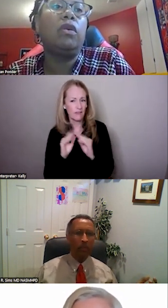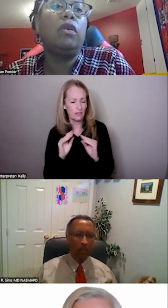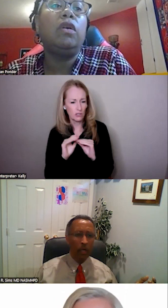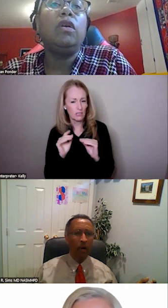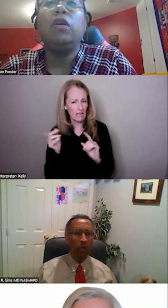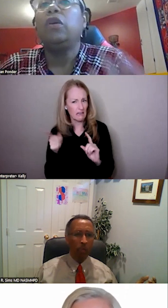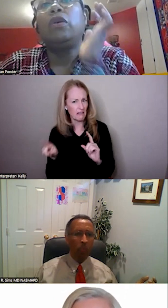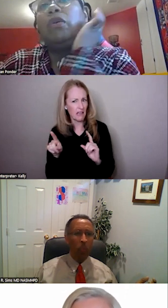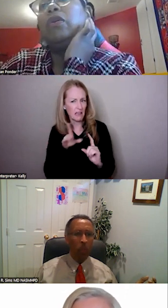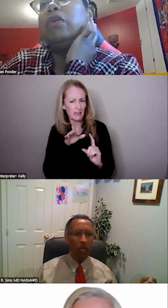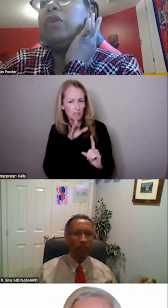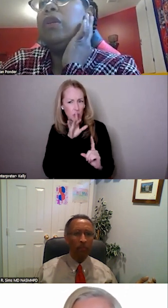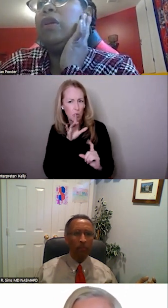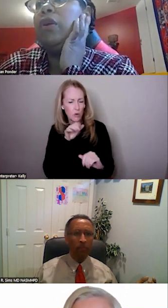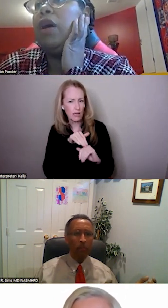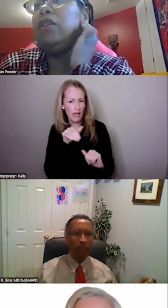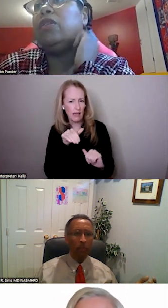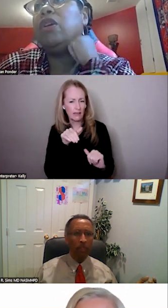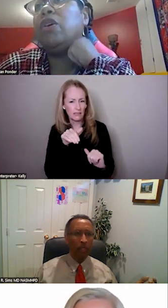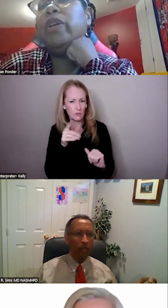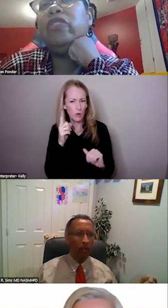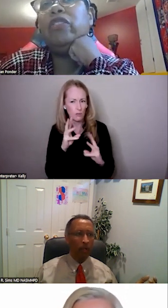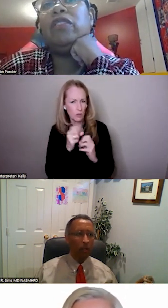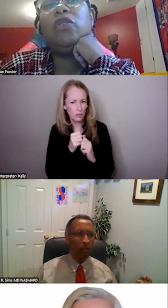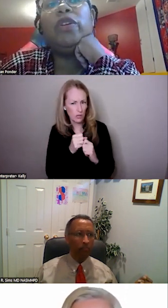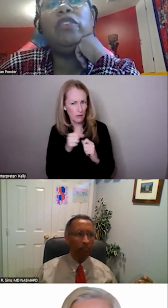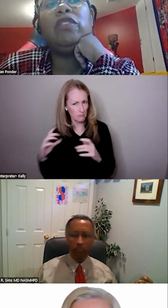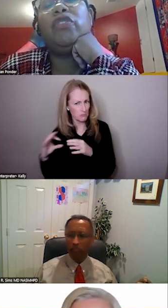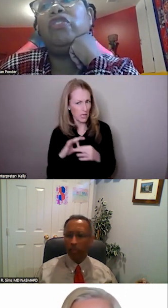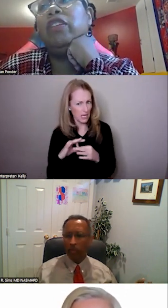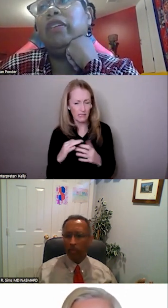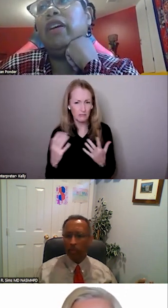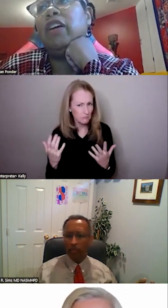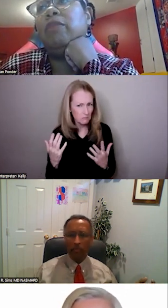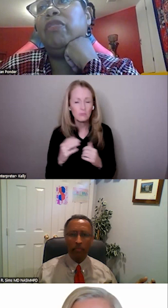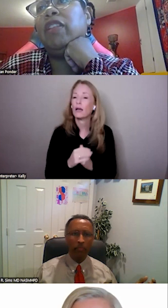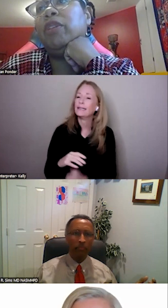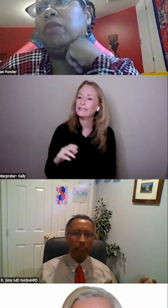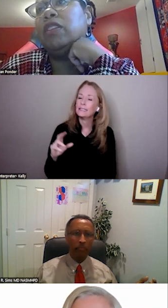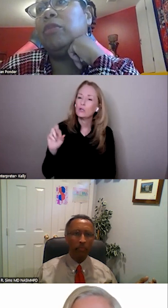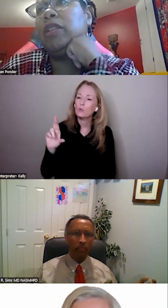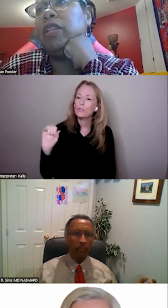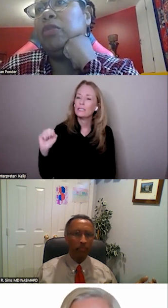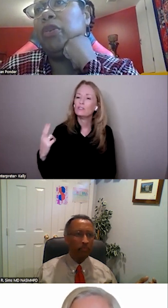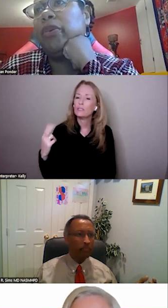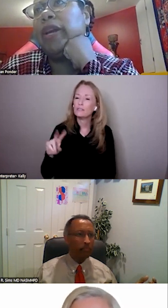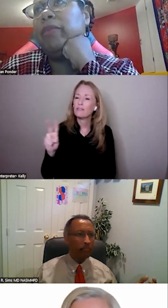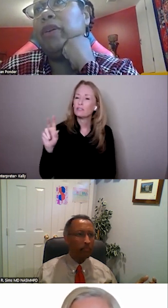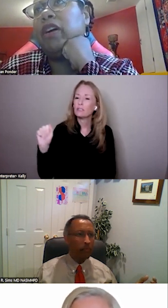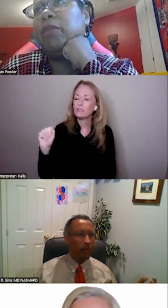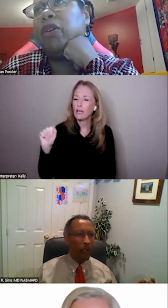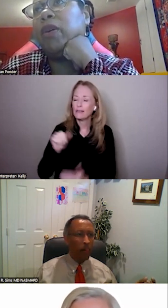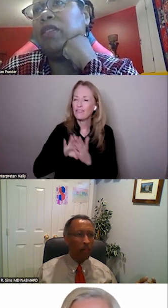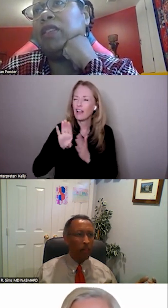sessions. I don't know if they're affiliated. Do you know, Carlean? No, REACH is a Virginia developmental disabilities